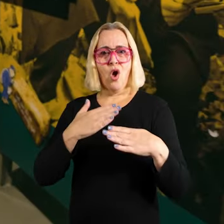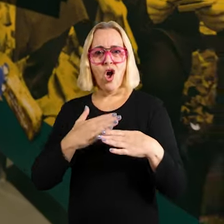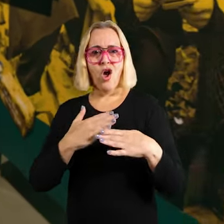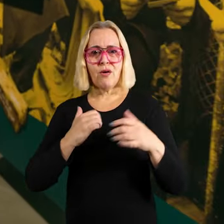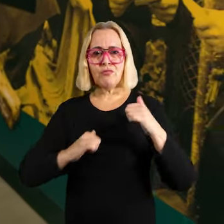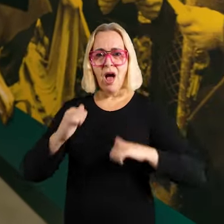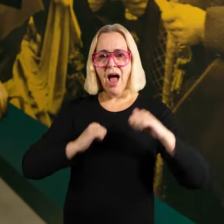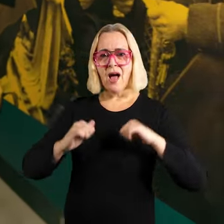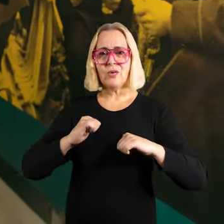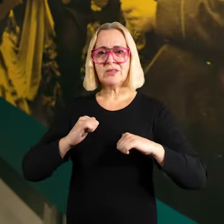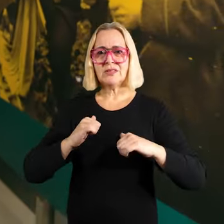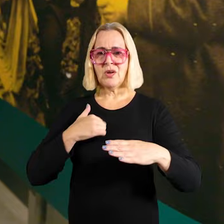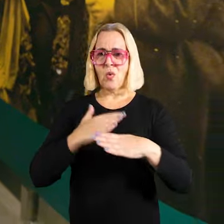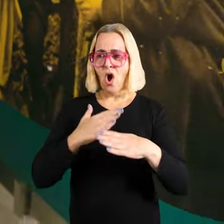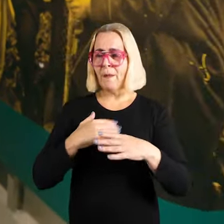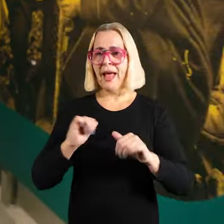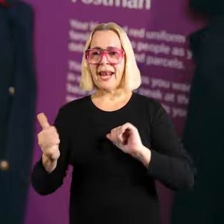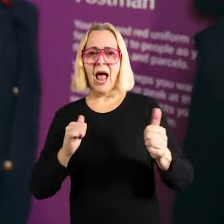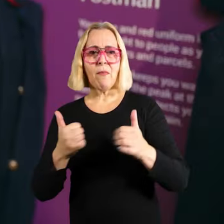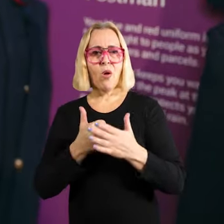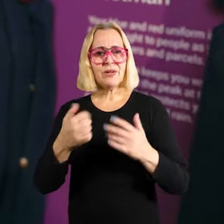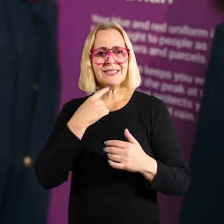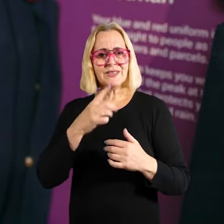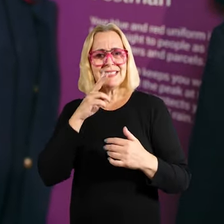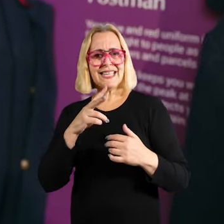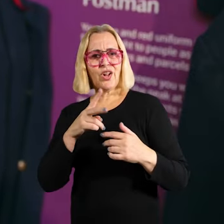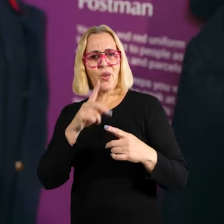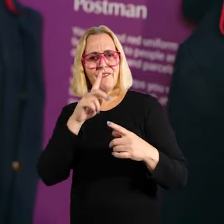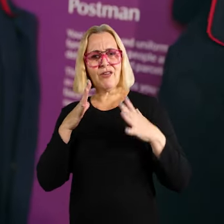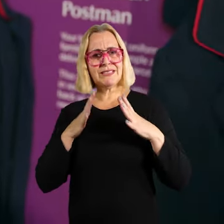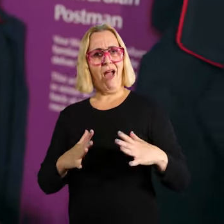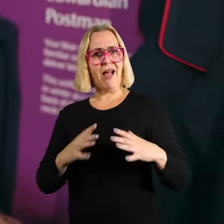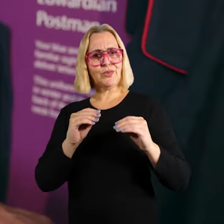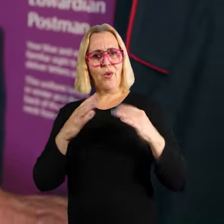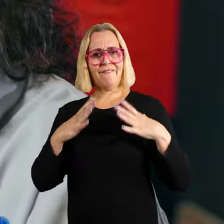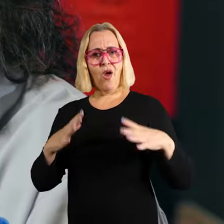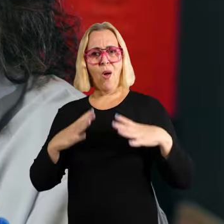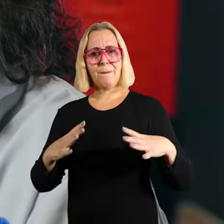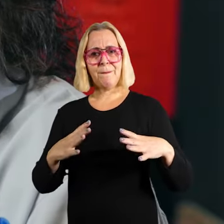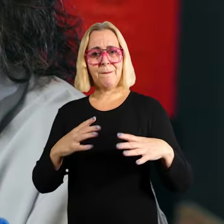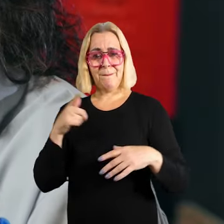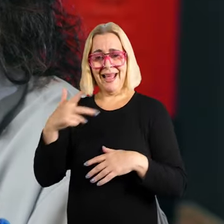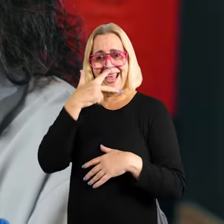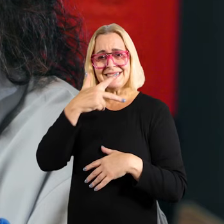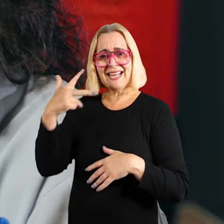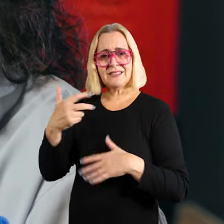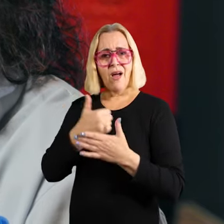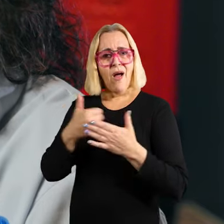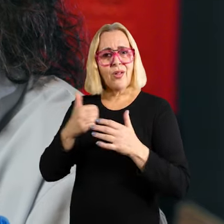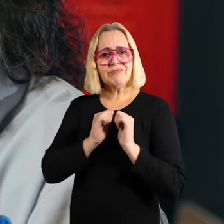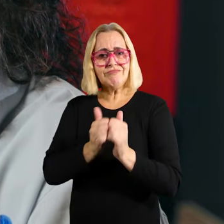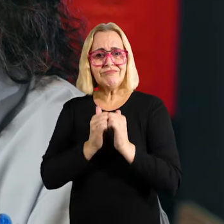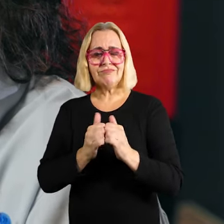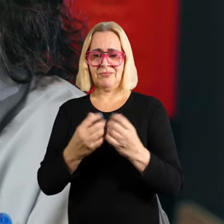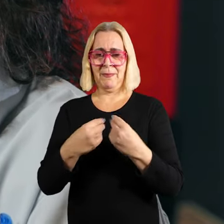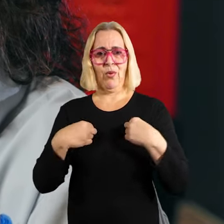travelling, it shows people where I'm working and I'm proud of where I work. my neighbor, he always, when he